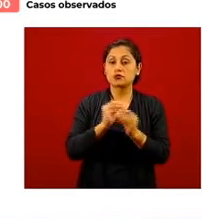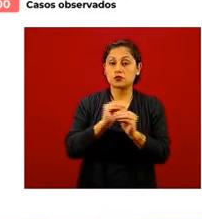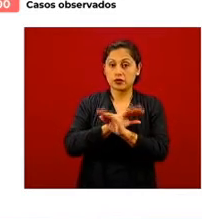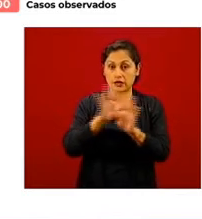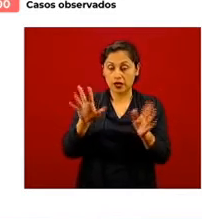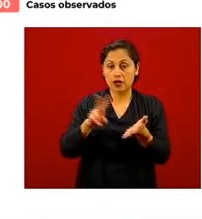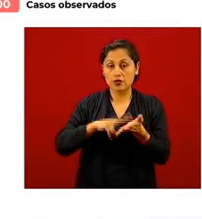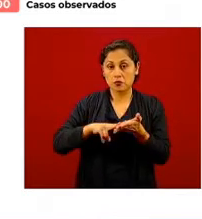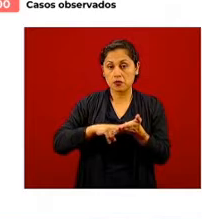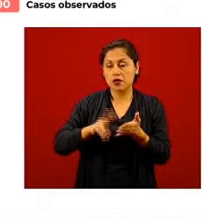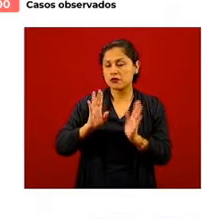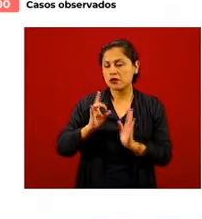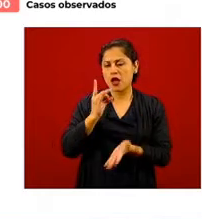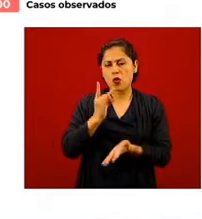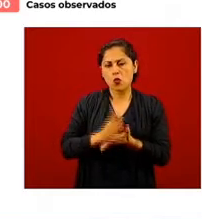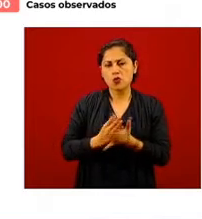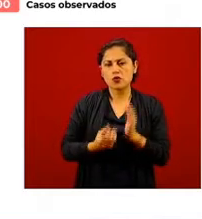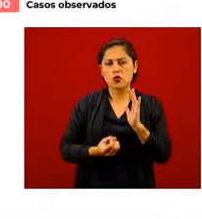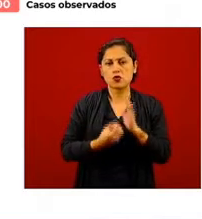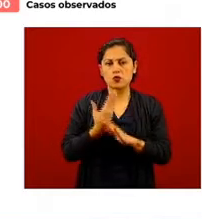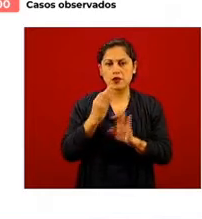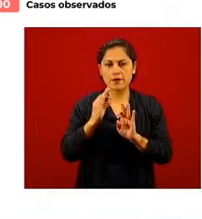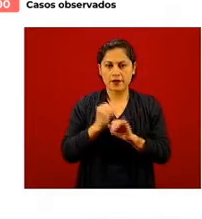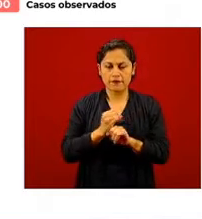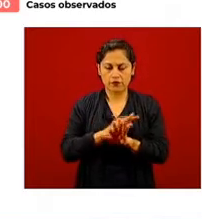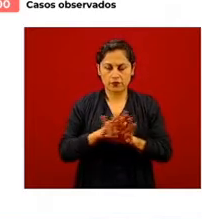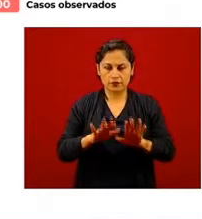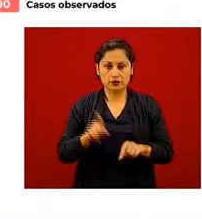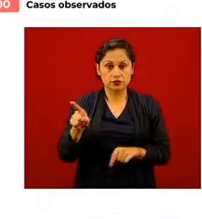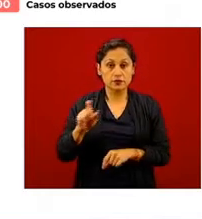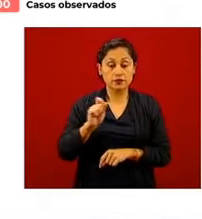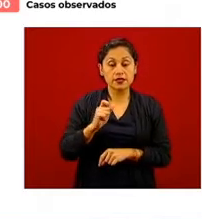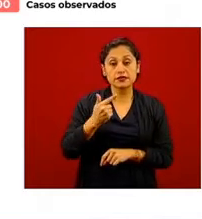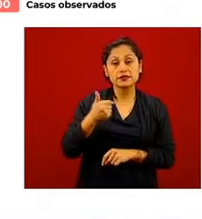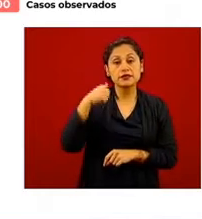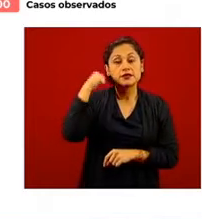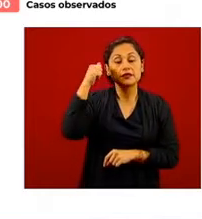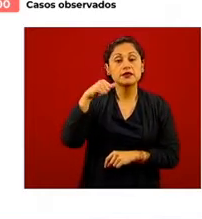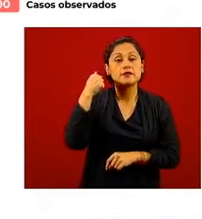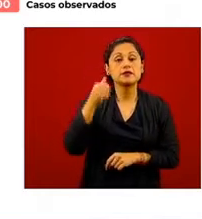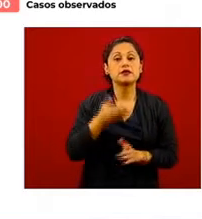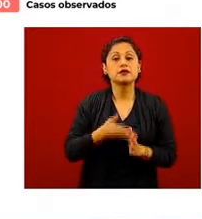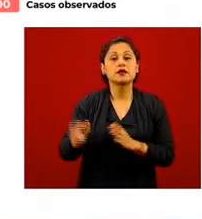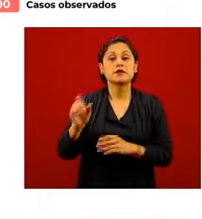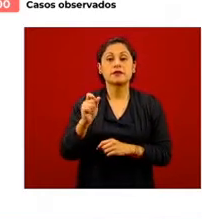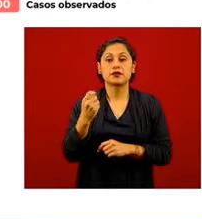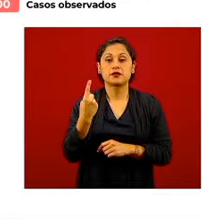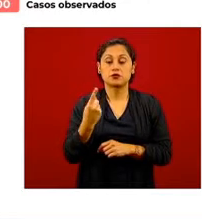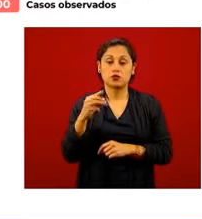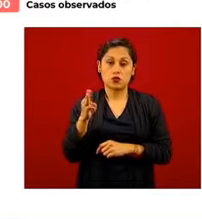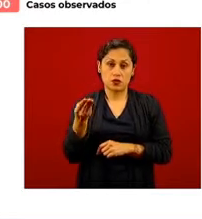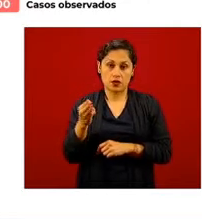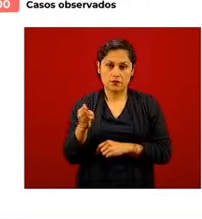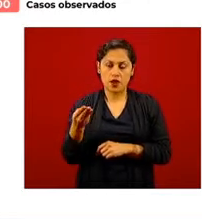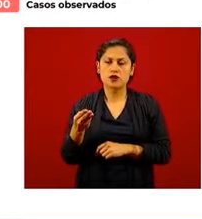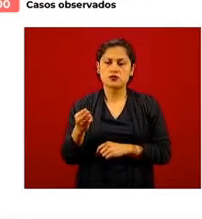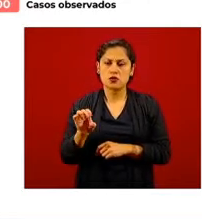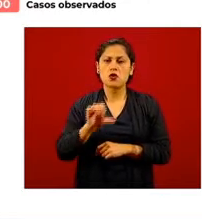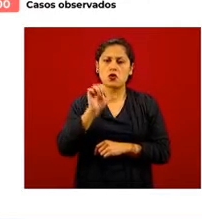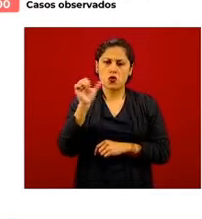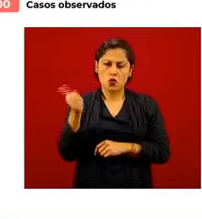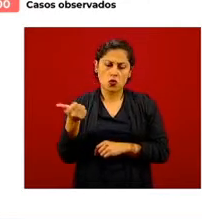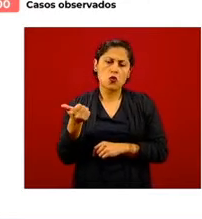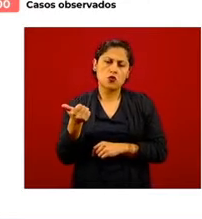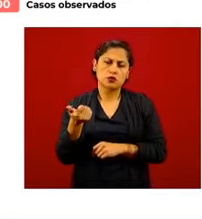are clear. The green one is an update for the April 27th. And the most recent one